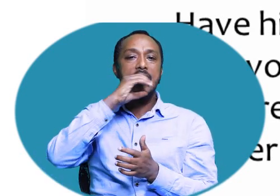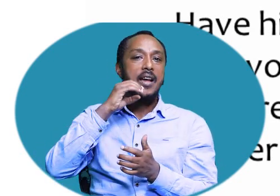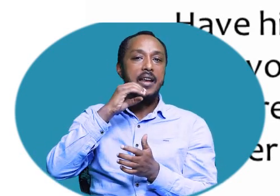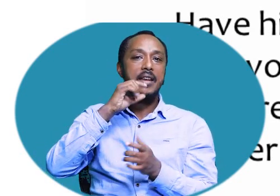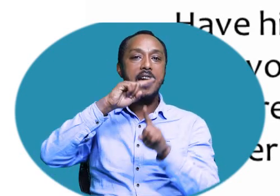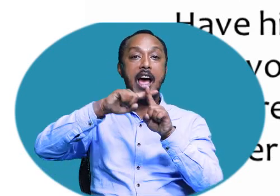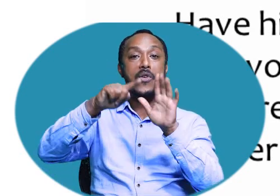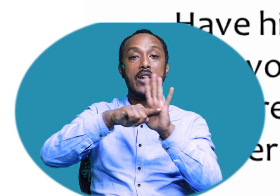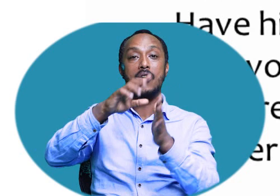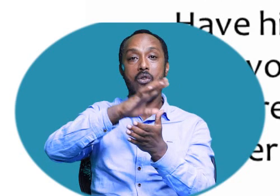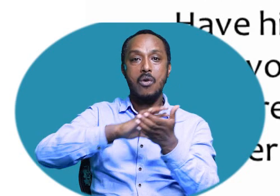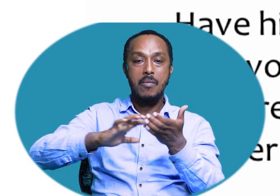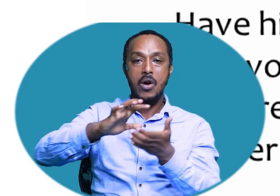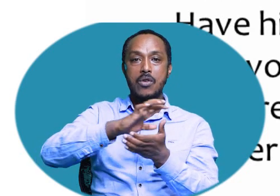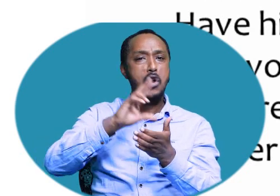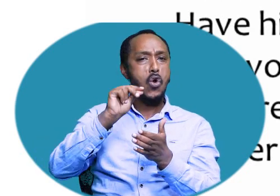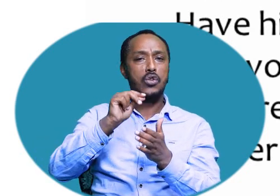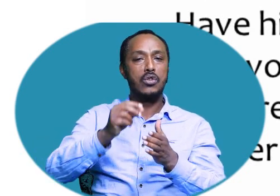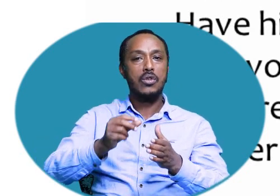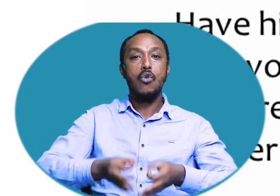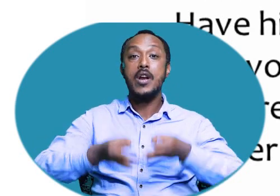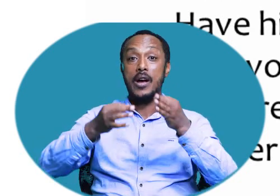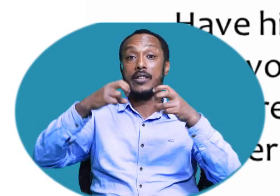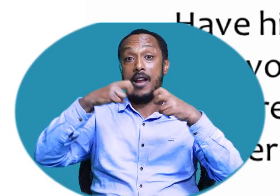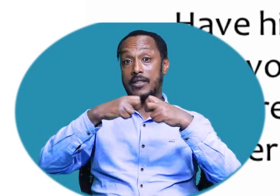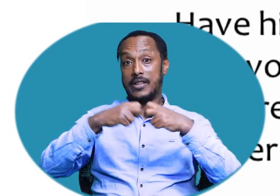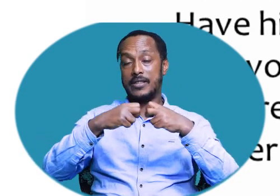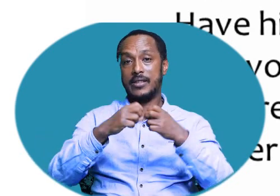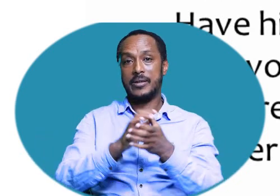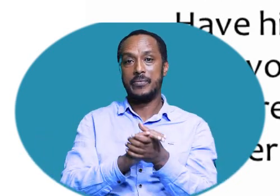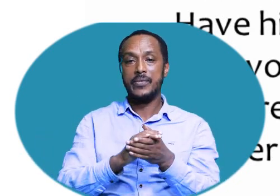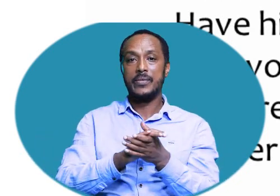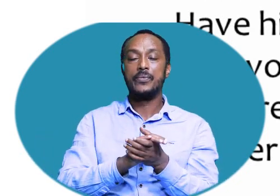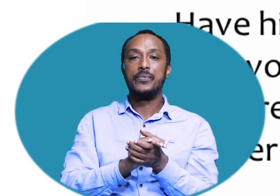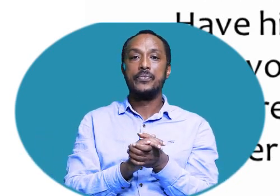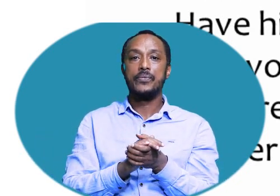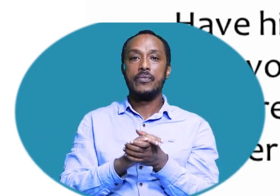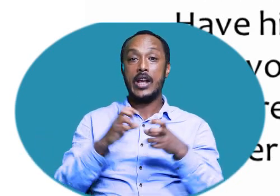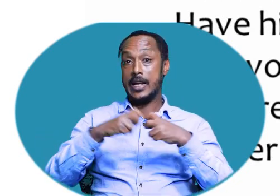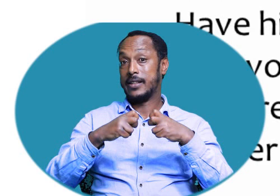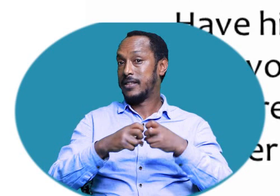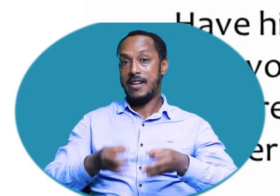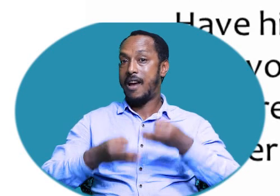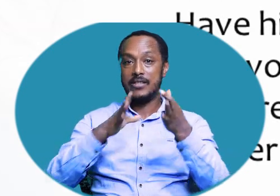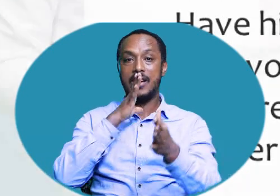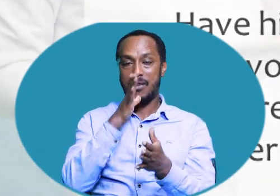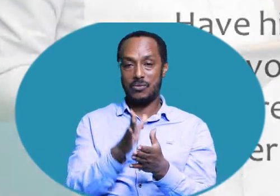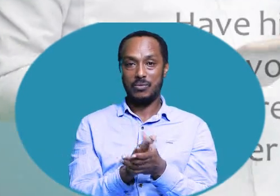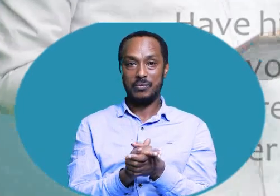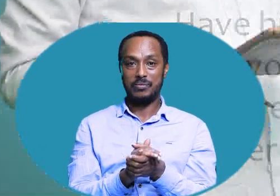crystalline ionic compounds are not conduct electricity. Crystalline ionic compounds are not conduct electricity.